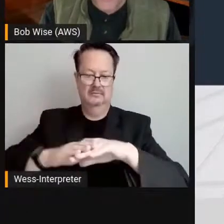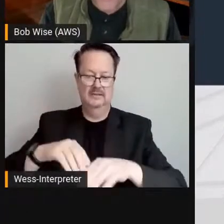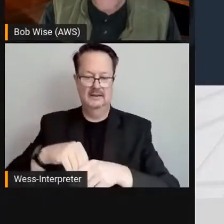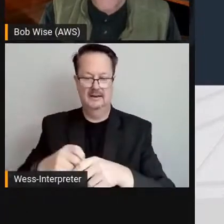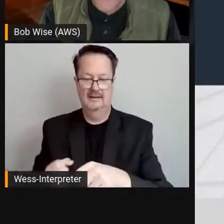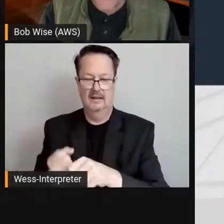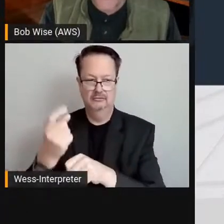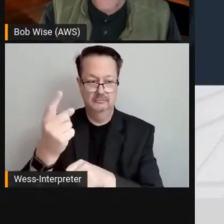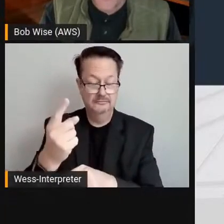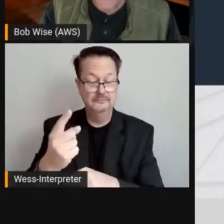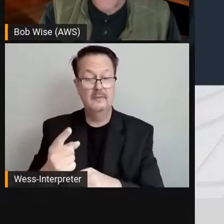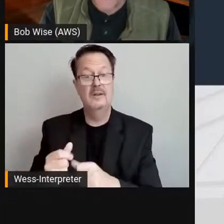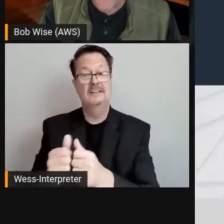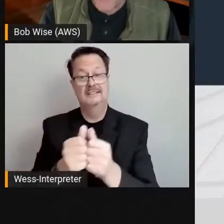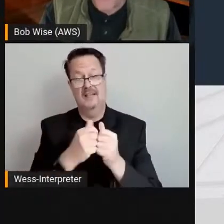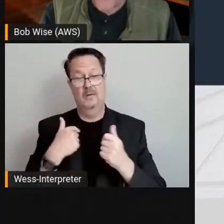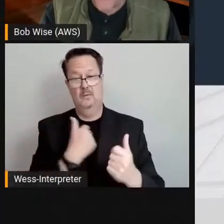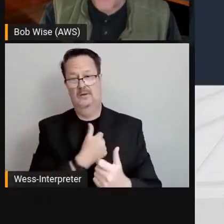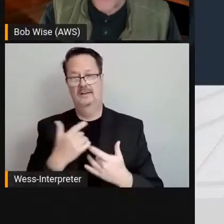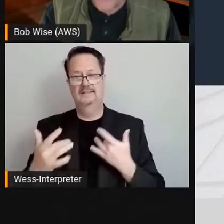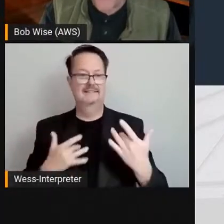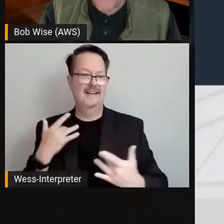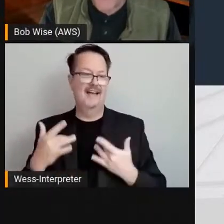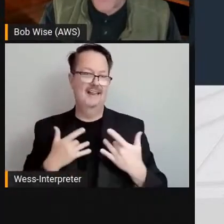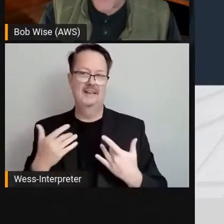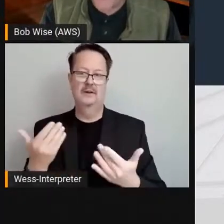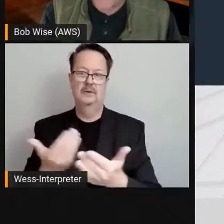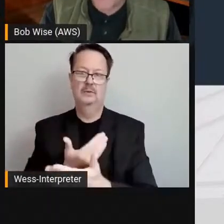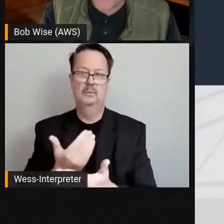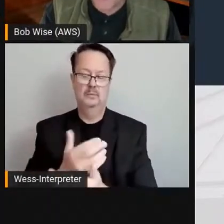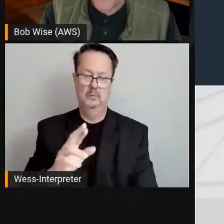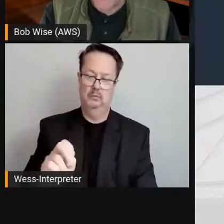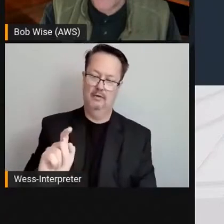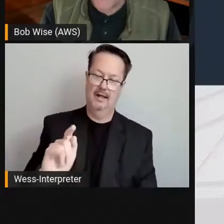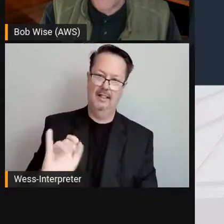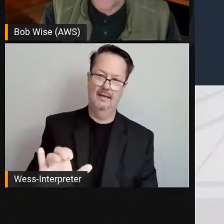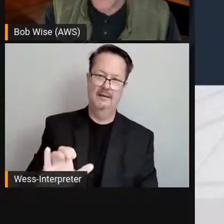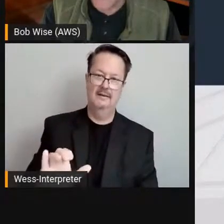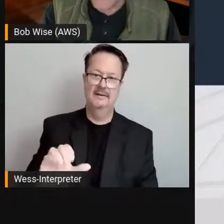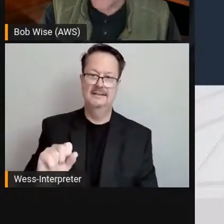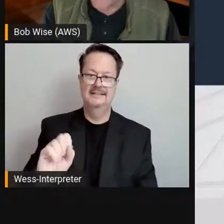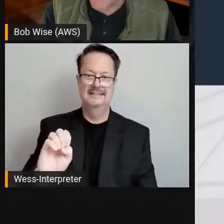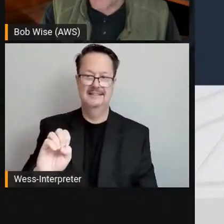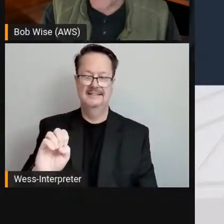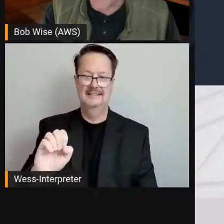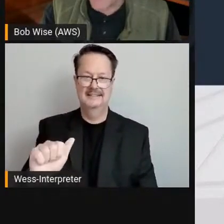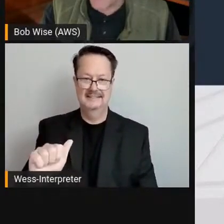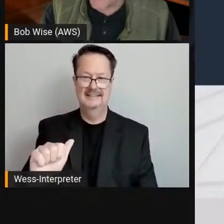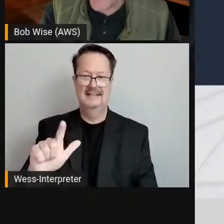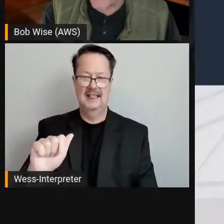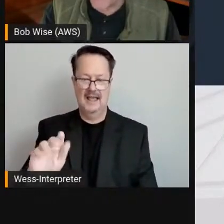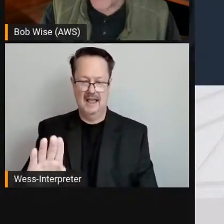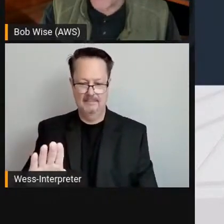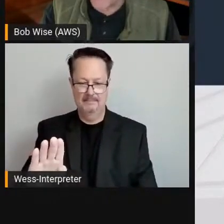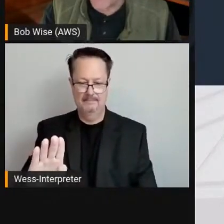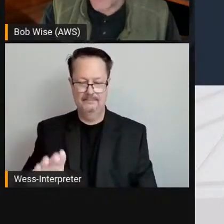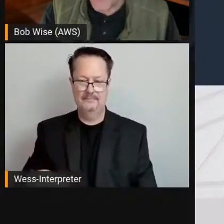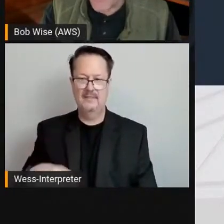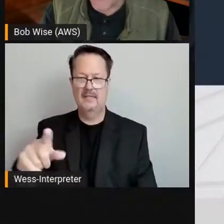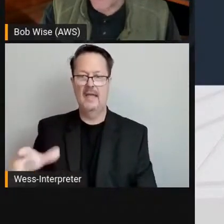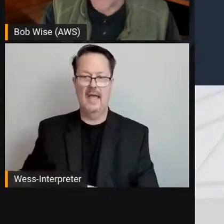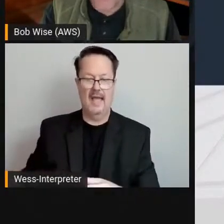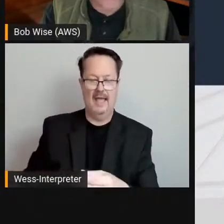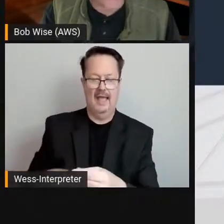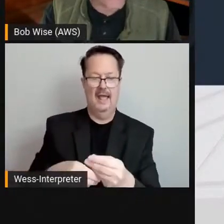We are together excited about New Relic's Pixie Labs, and the EKS team is planning to add Managed Pixie to